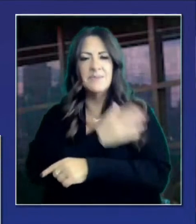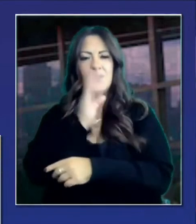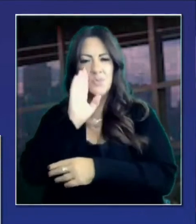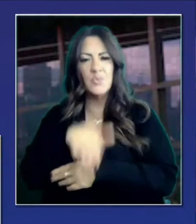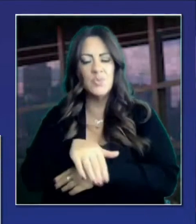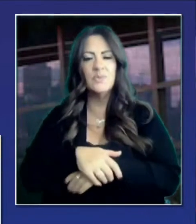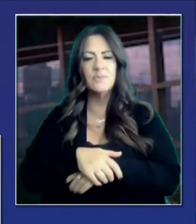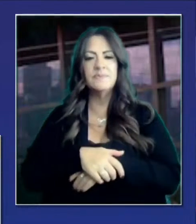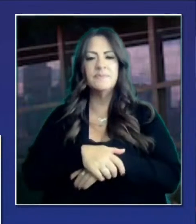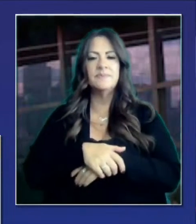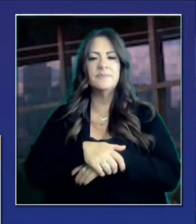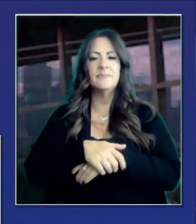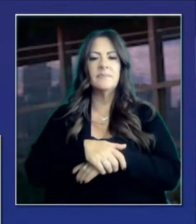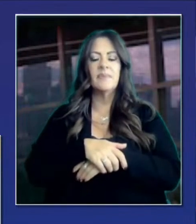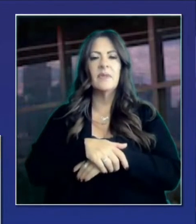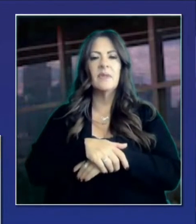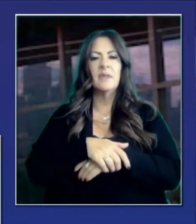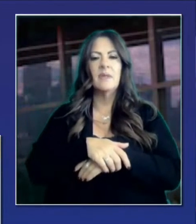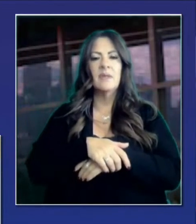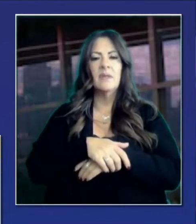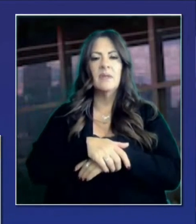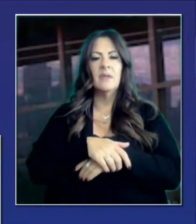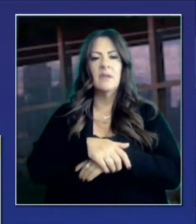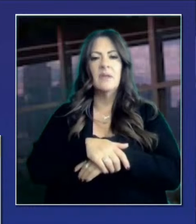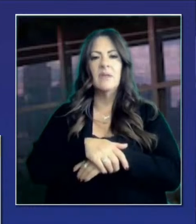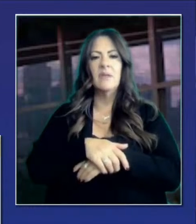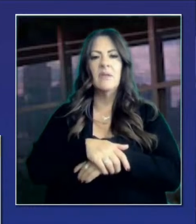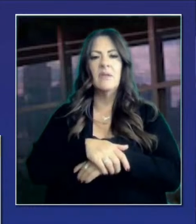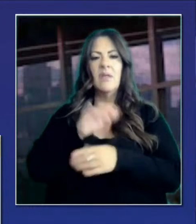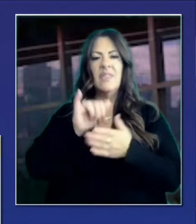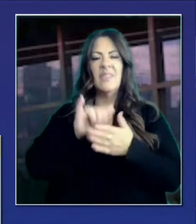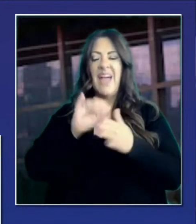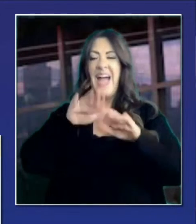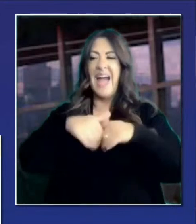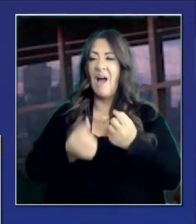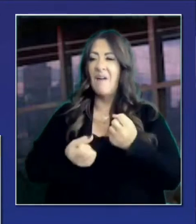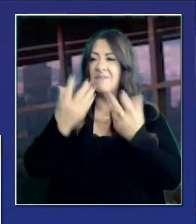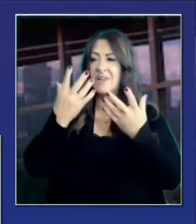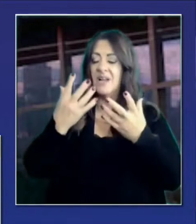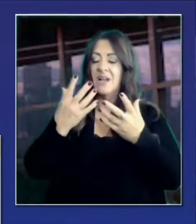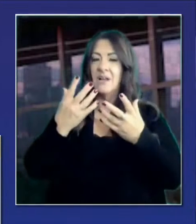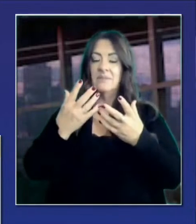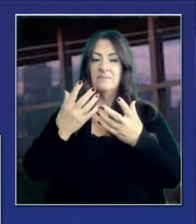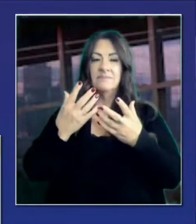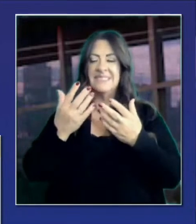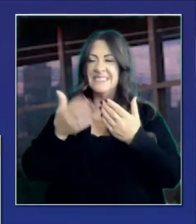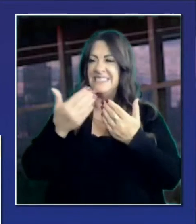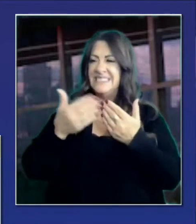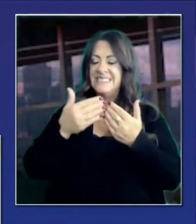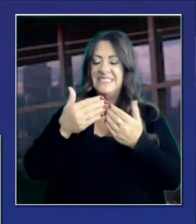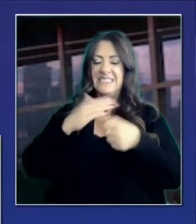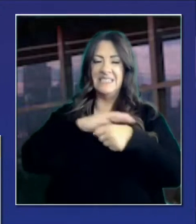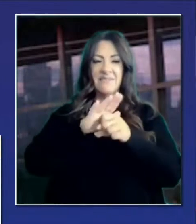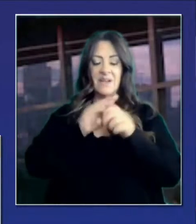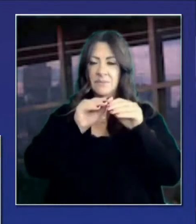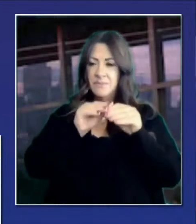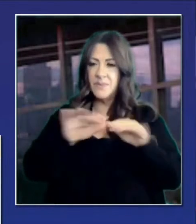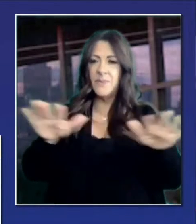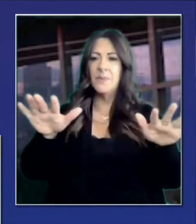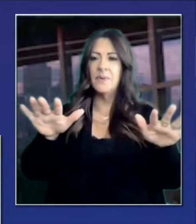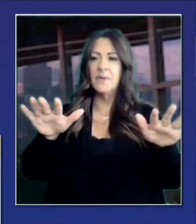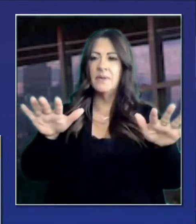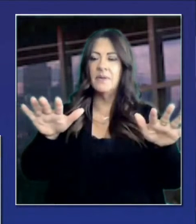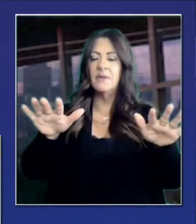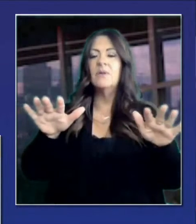case rates, the R effective, which is that transmission rate or how transmissible the virus is. We look